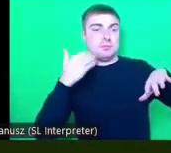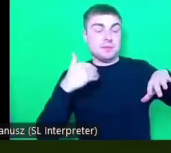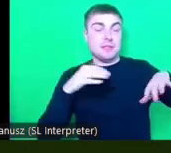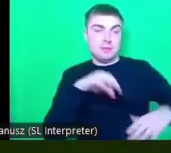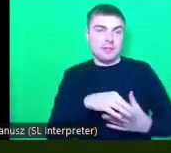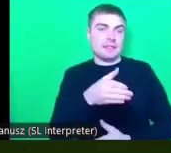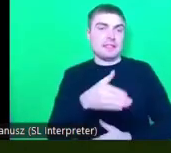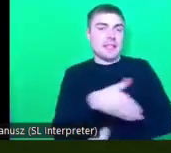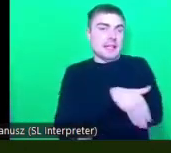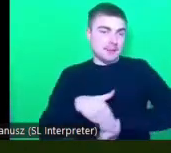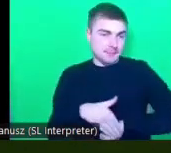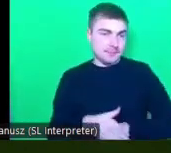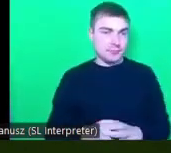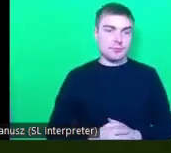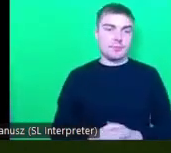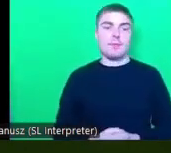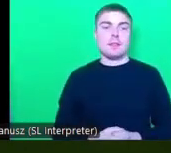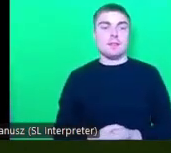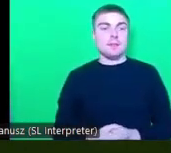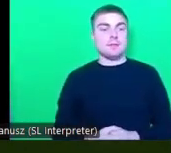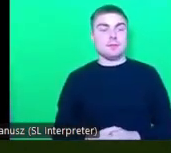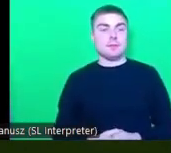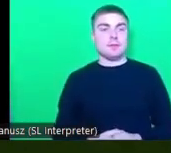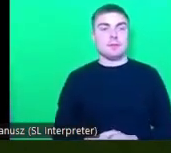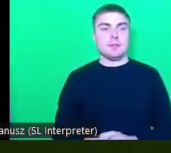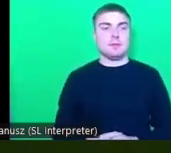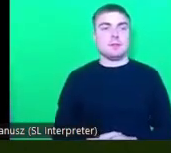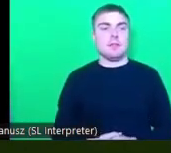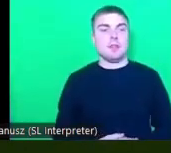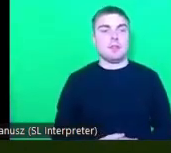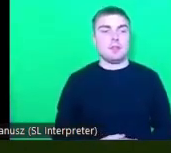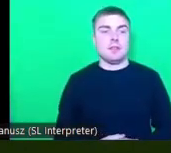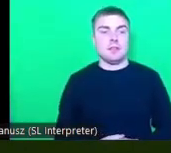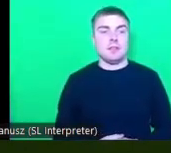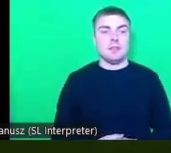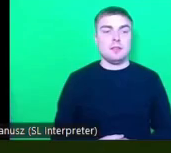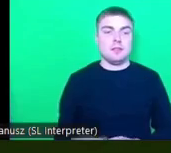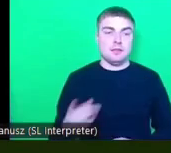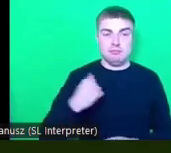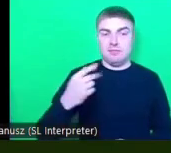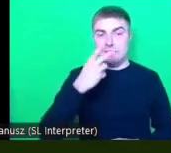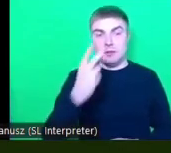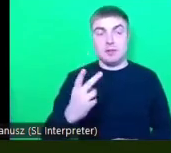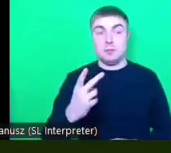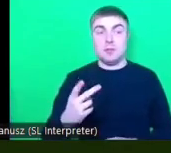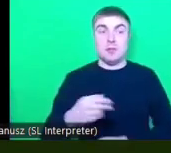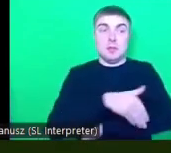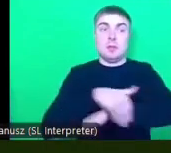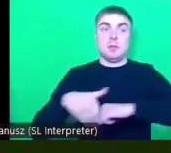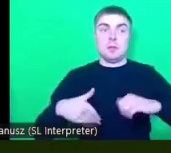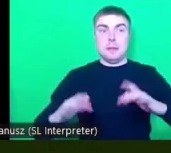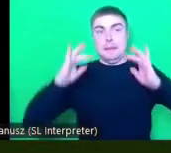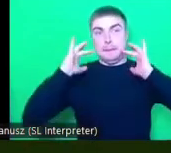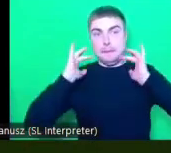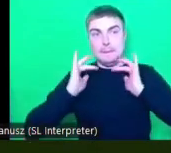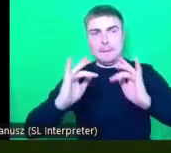are more common in Sweden than in Norway. And the border is not fenced, so it's just like an open area like this in the